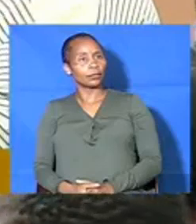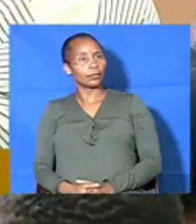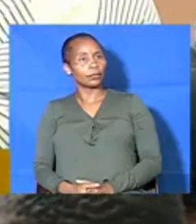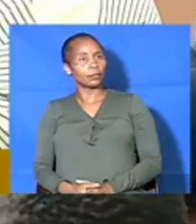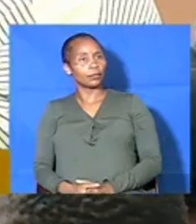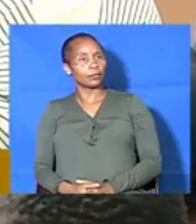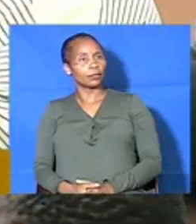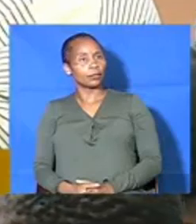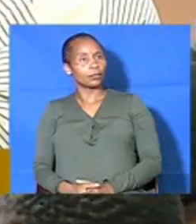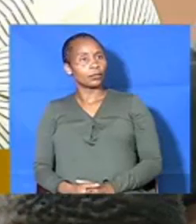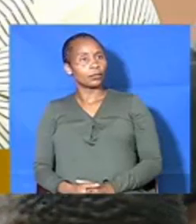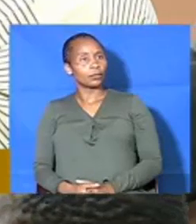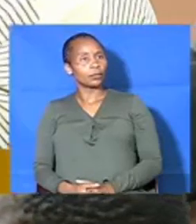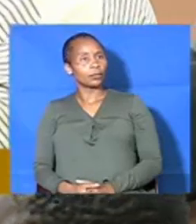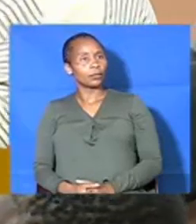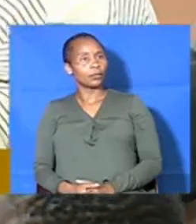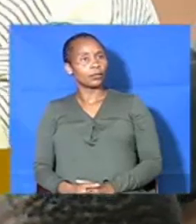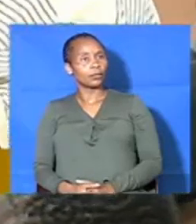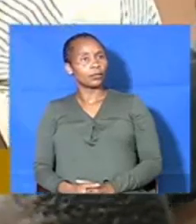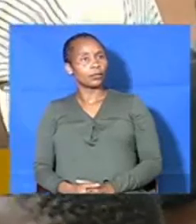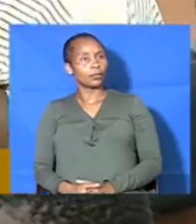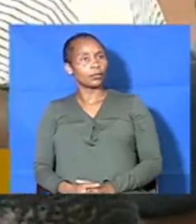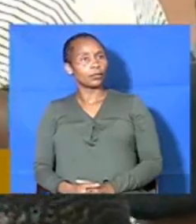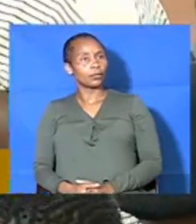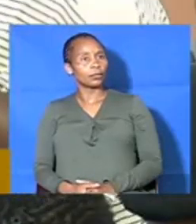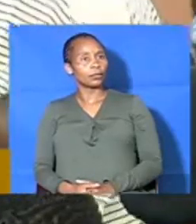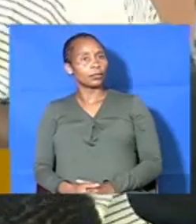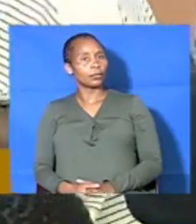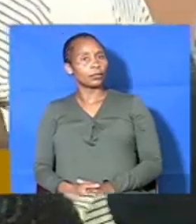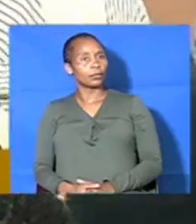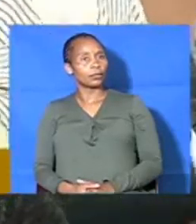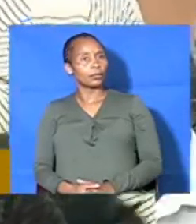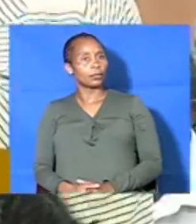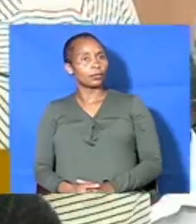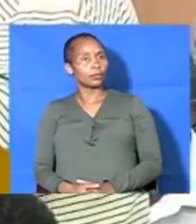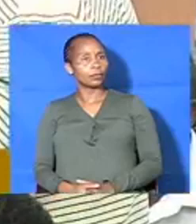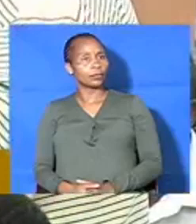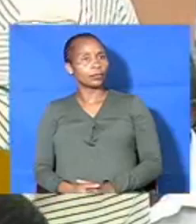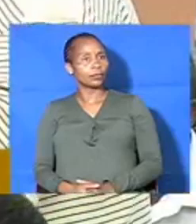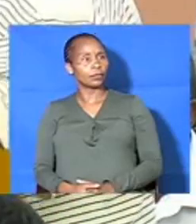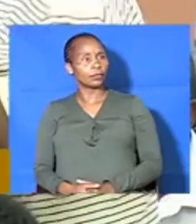2026 is too far. We humbly request for the speedy